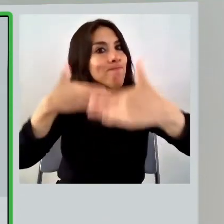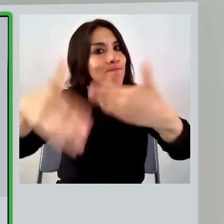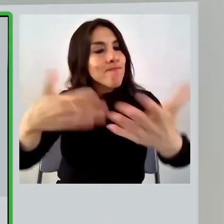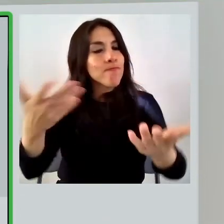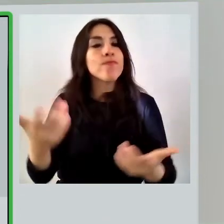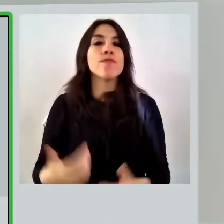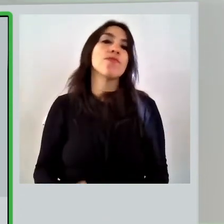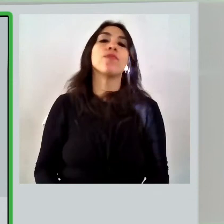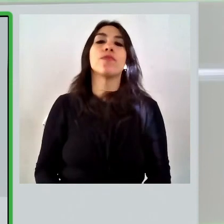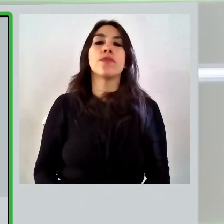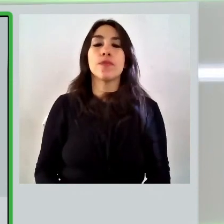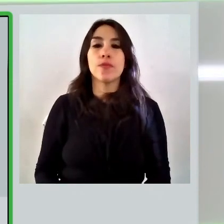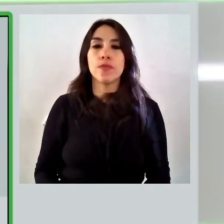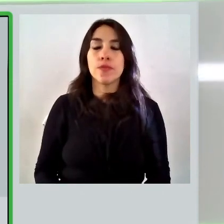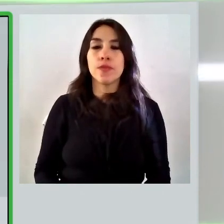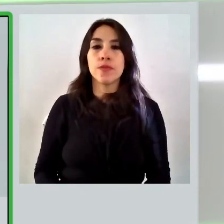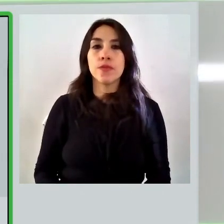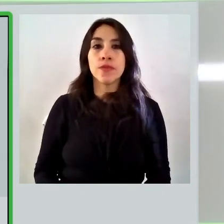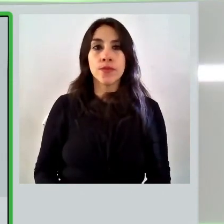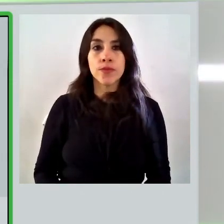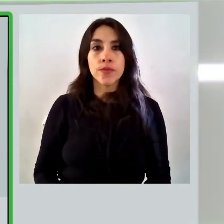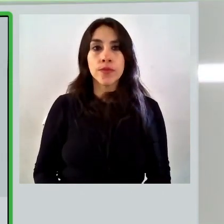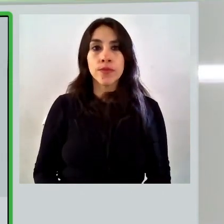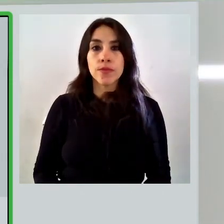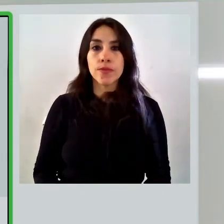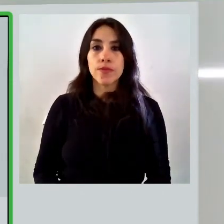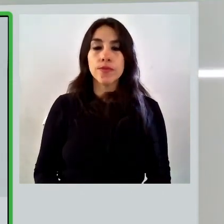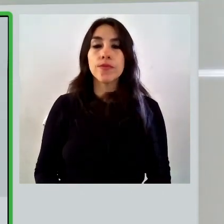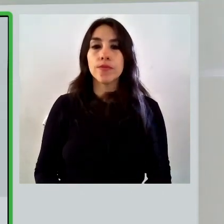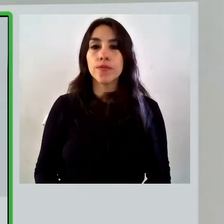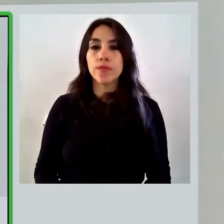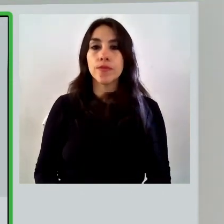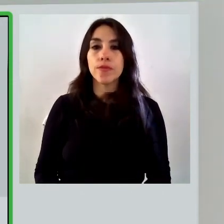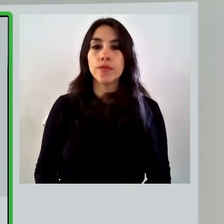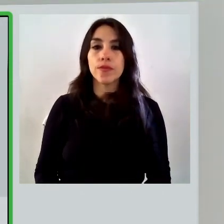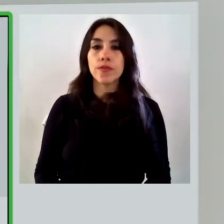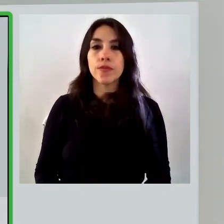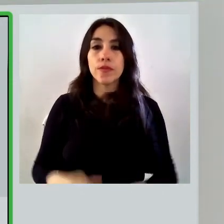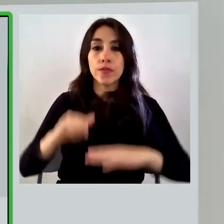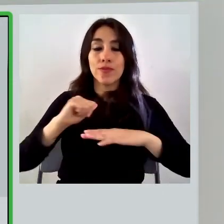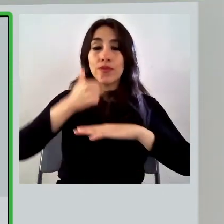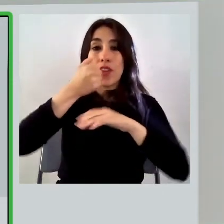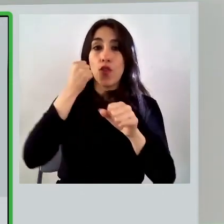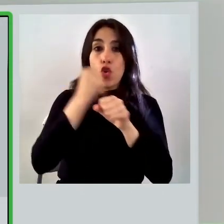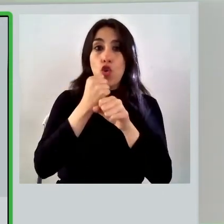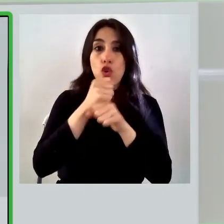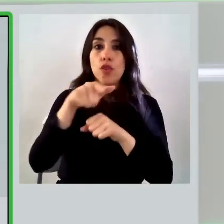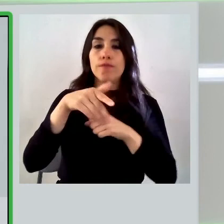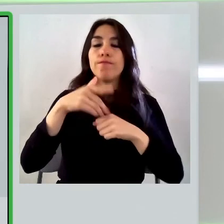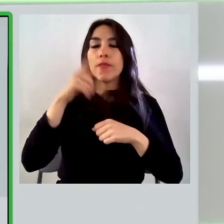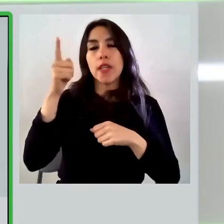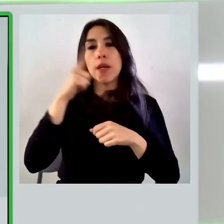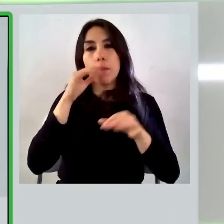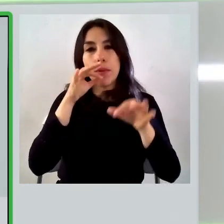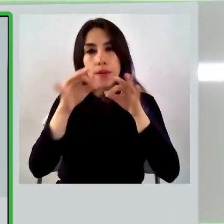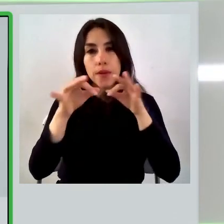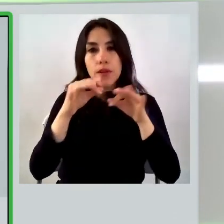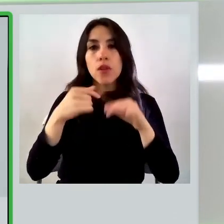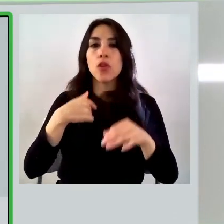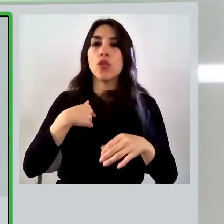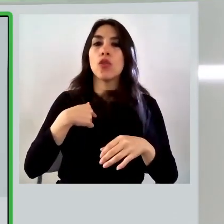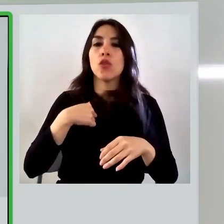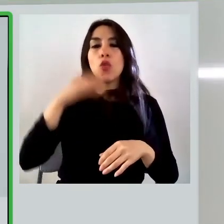companies that don't. So, and this is, by the way, this is when that employee is ready to disclose,